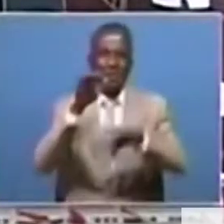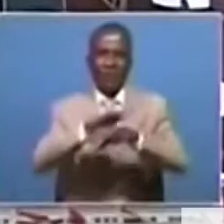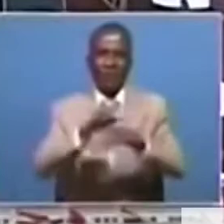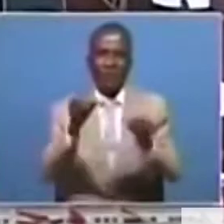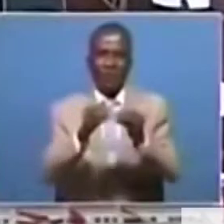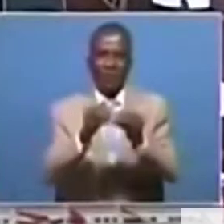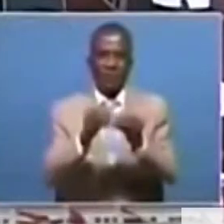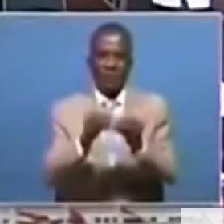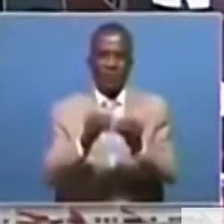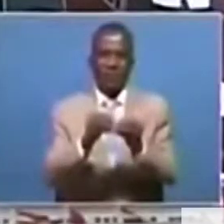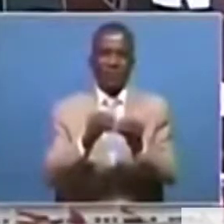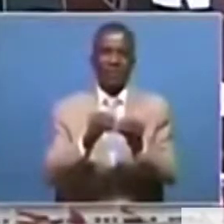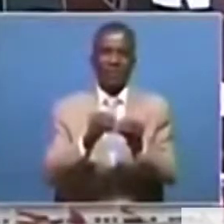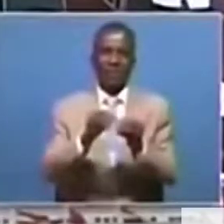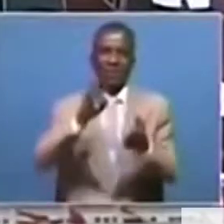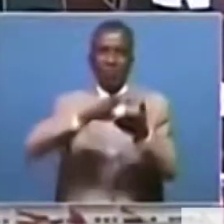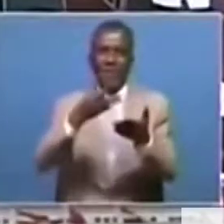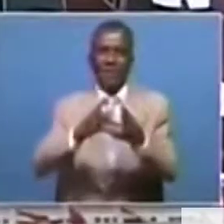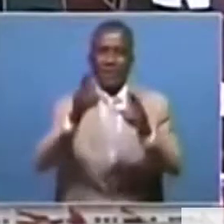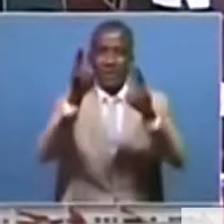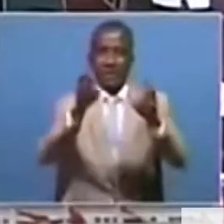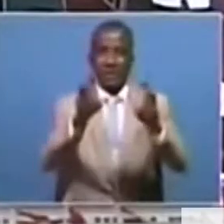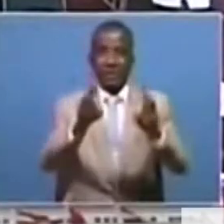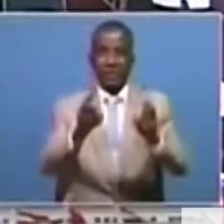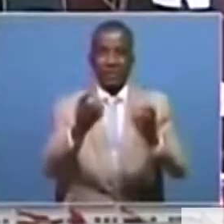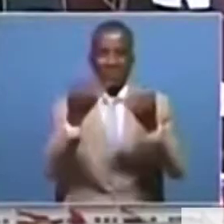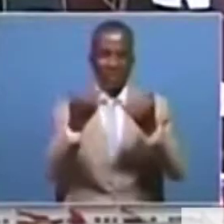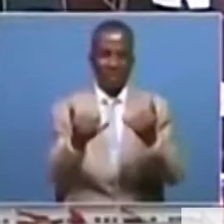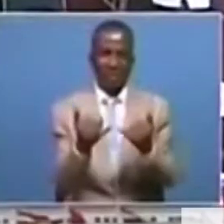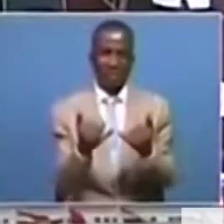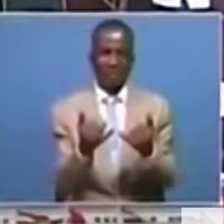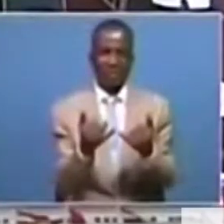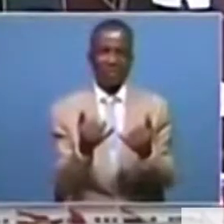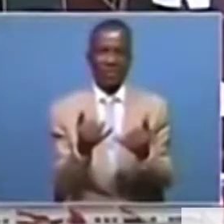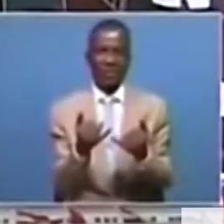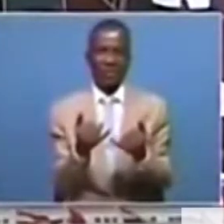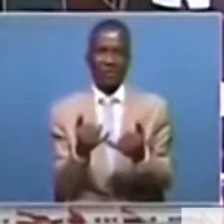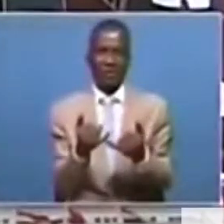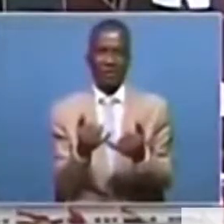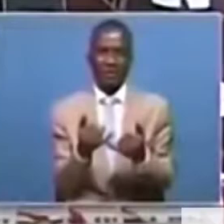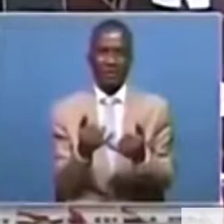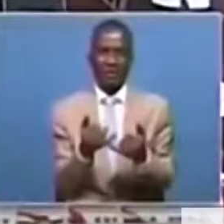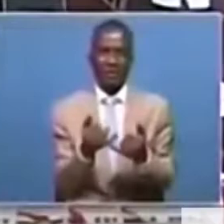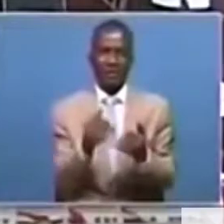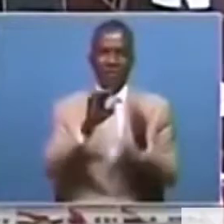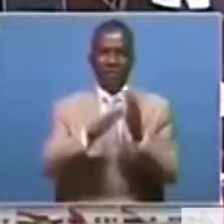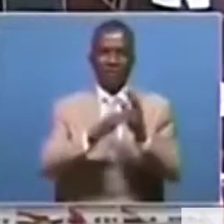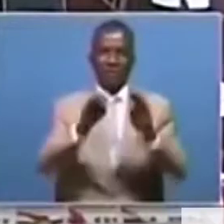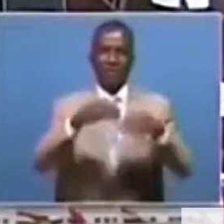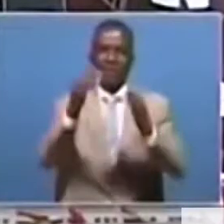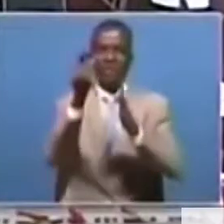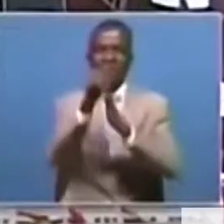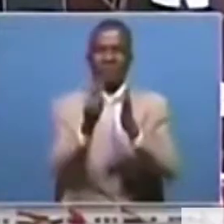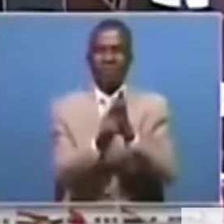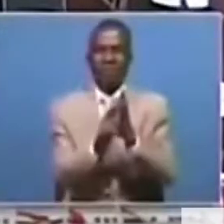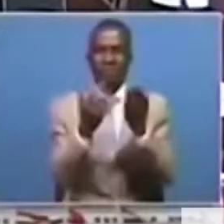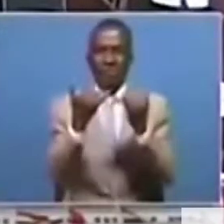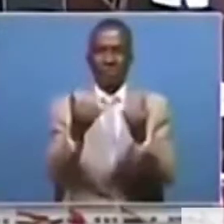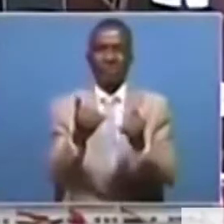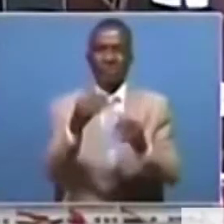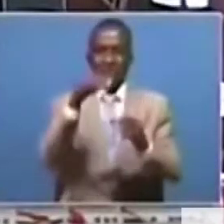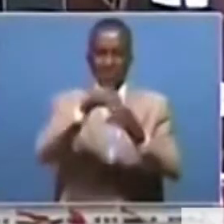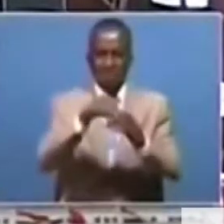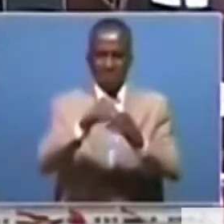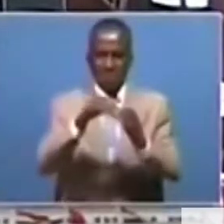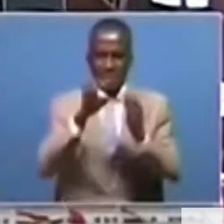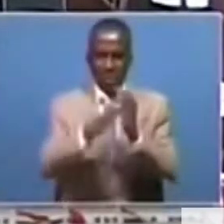the filing of a witness statement. This section provides, quote, except as otherwise provided by law, including the rule